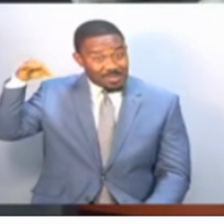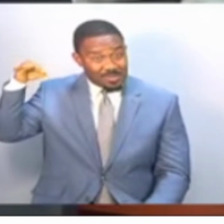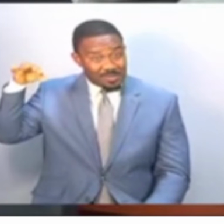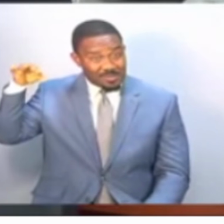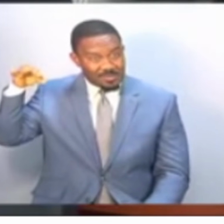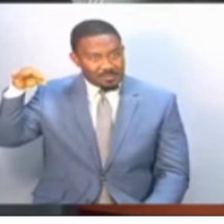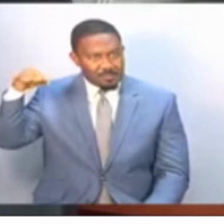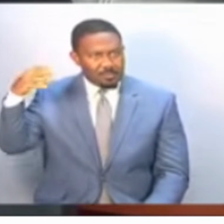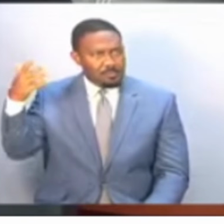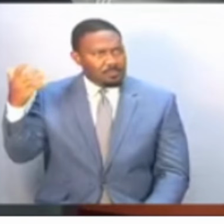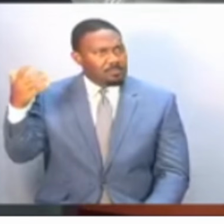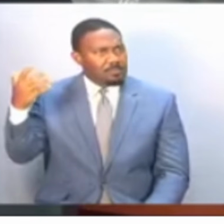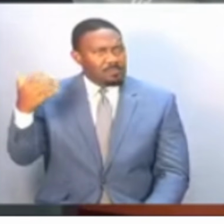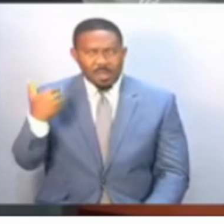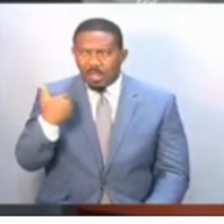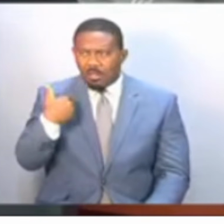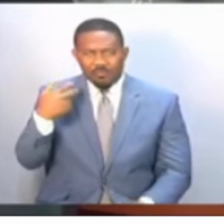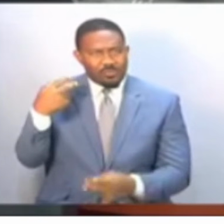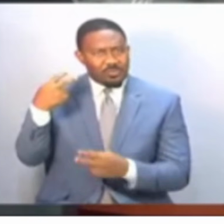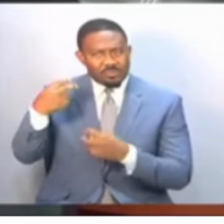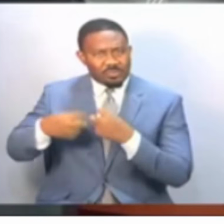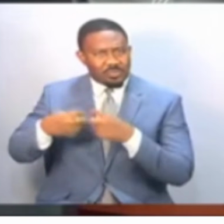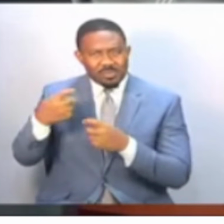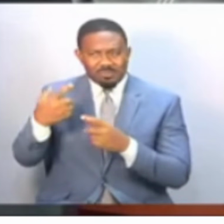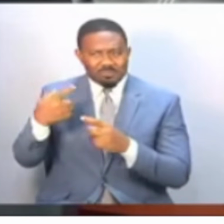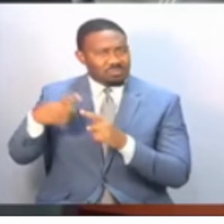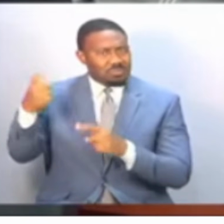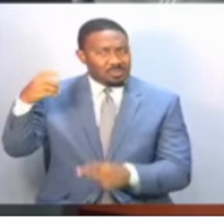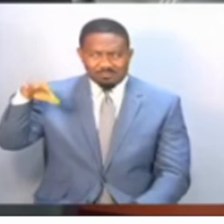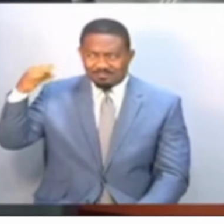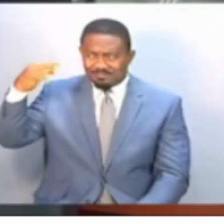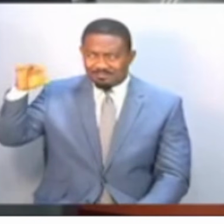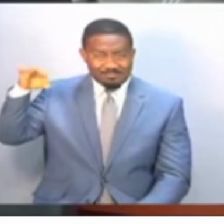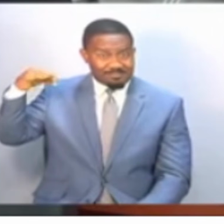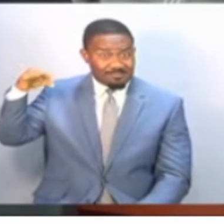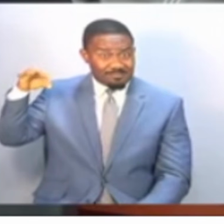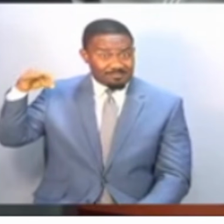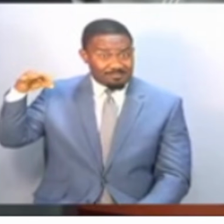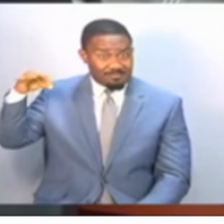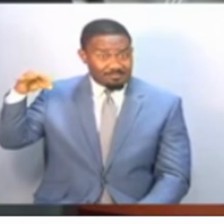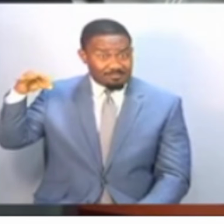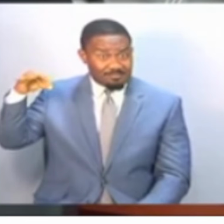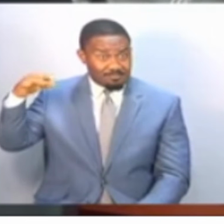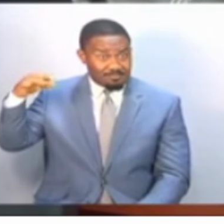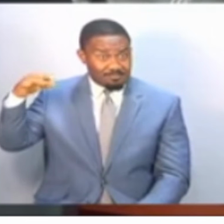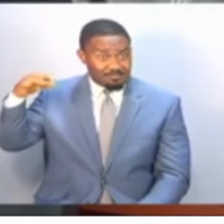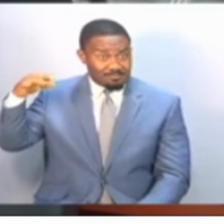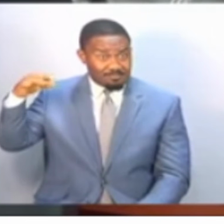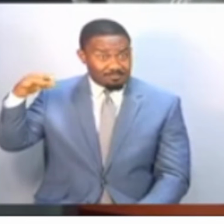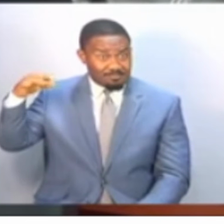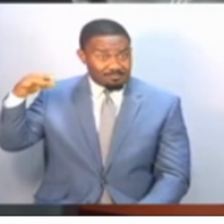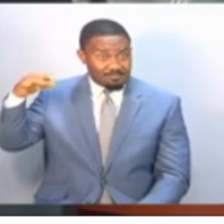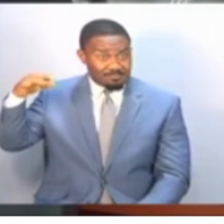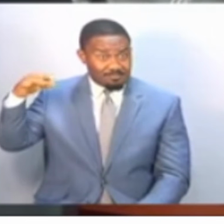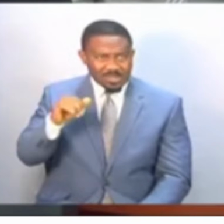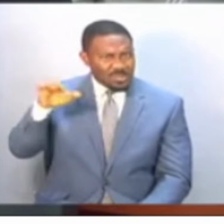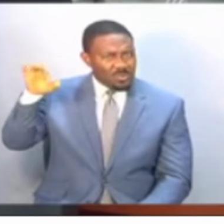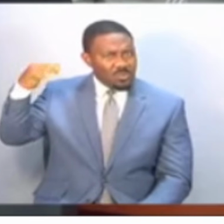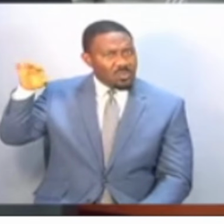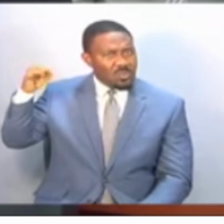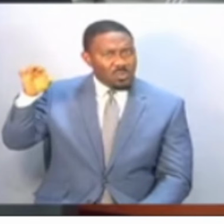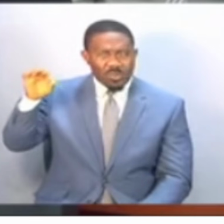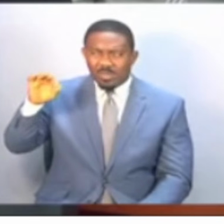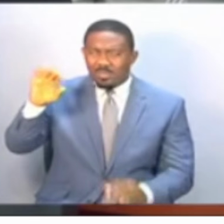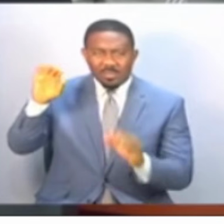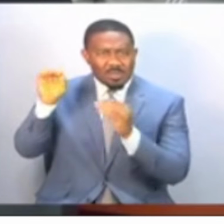fault. The bell developed a fault and and was not ringing in the offices. So I just